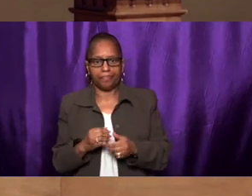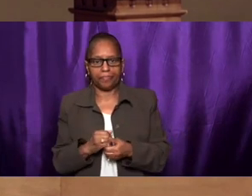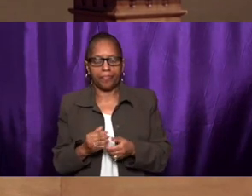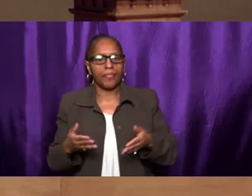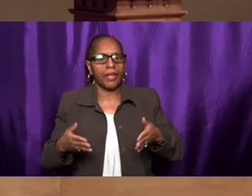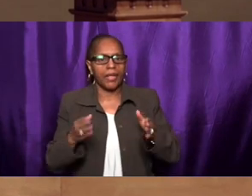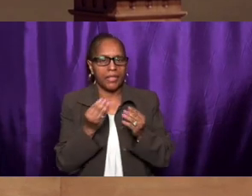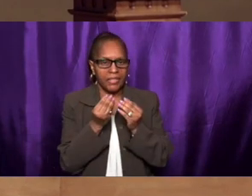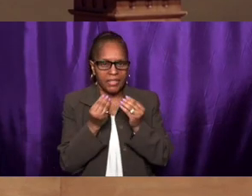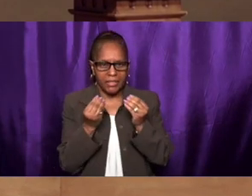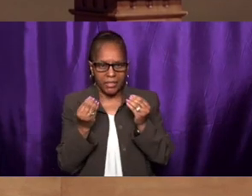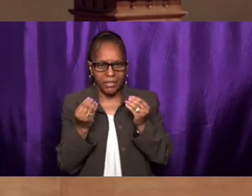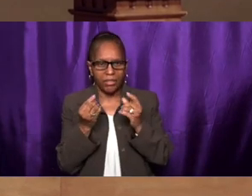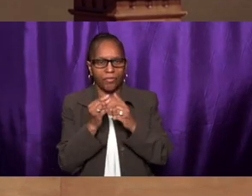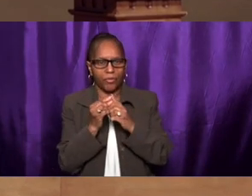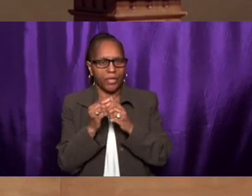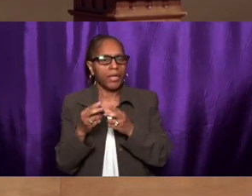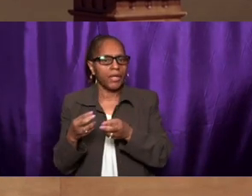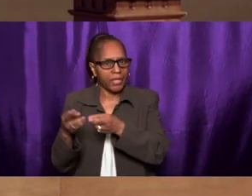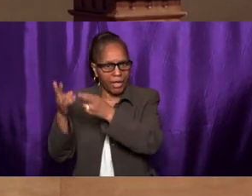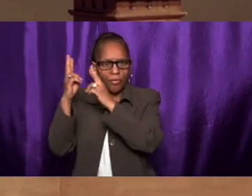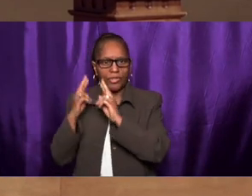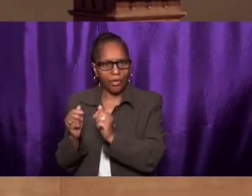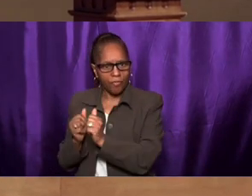Let the seed of your word not return void,